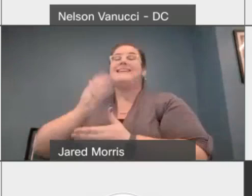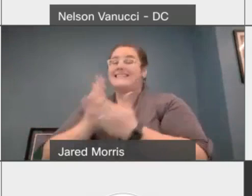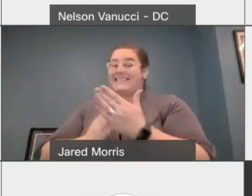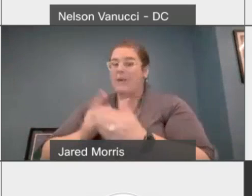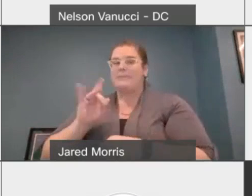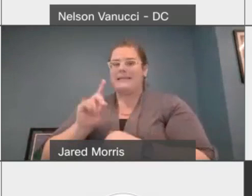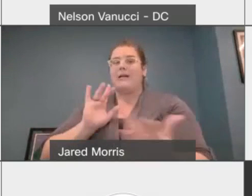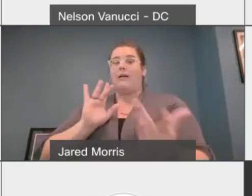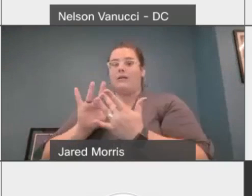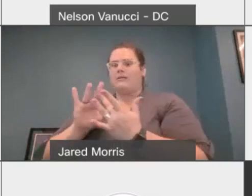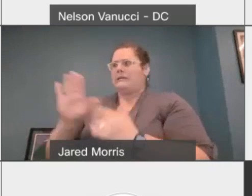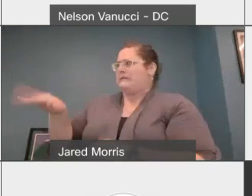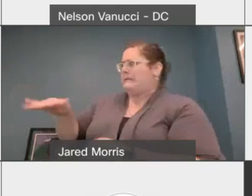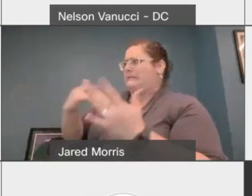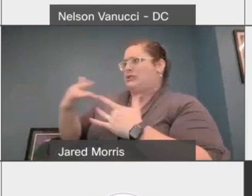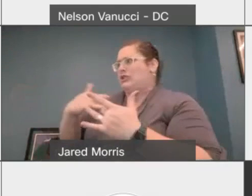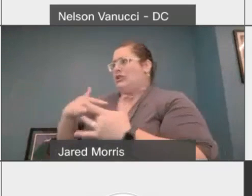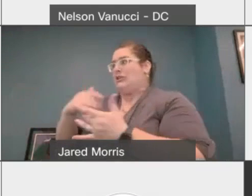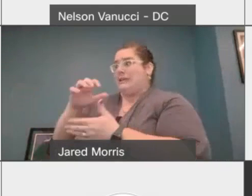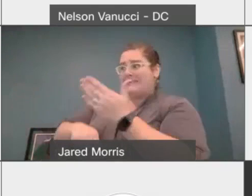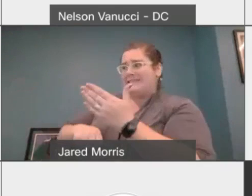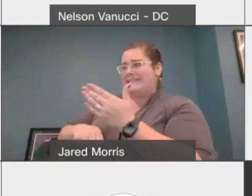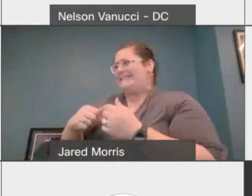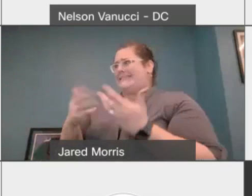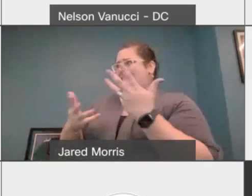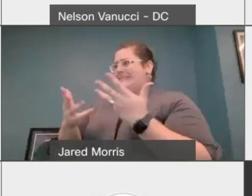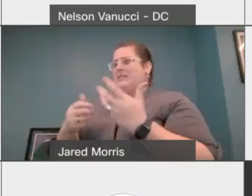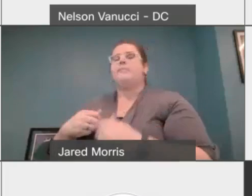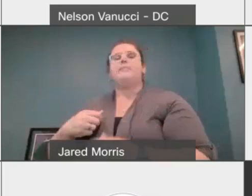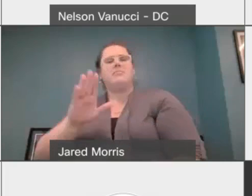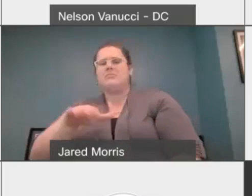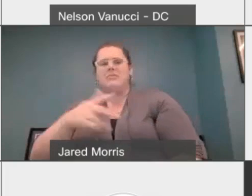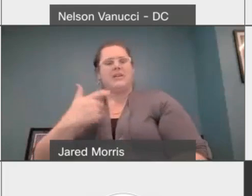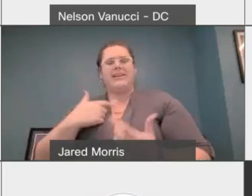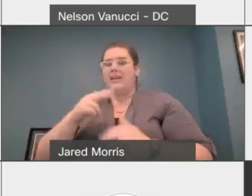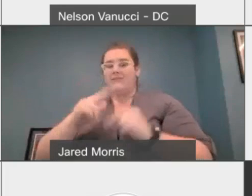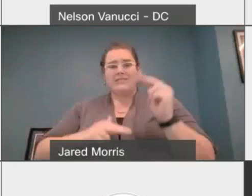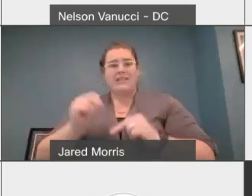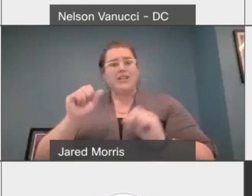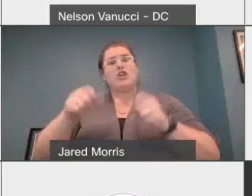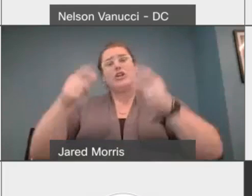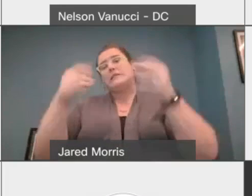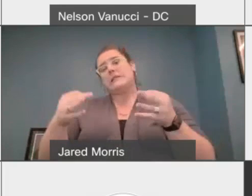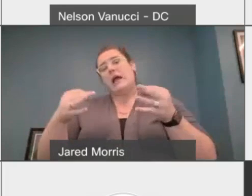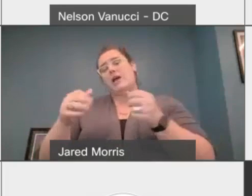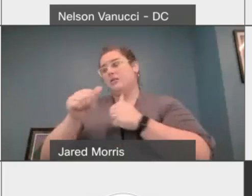about doing so. I just want to remind that facilities can always be more strict